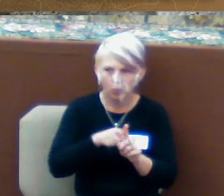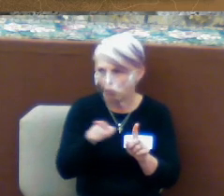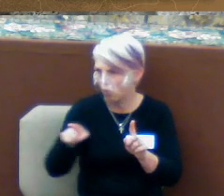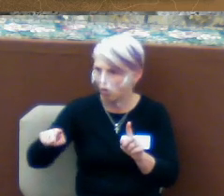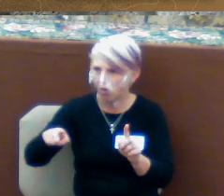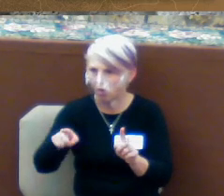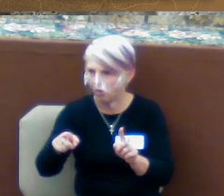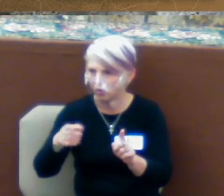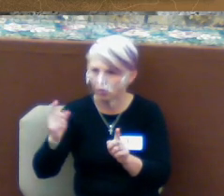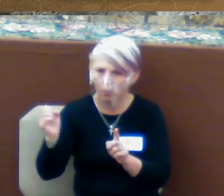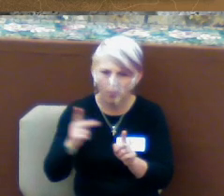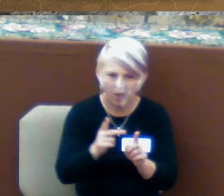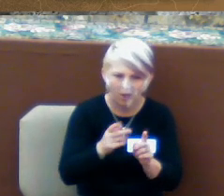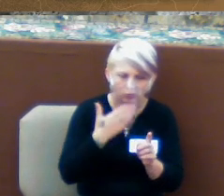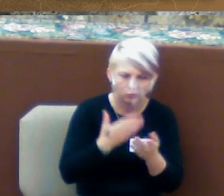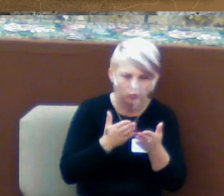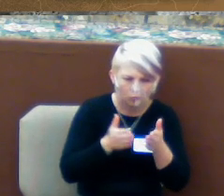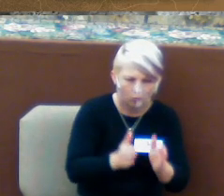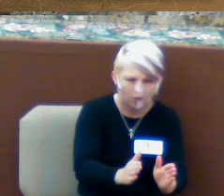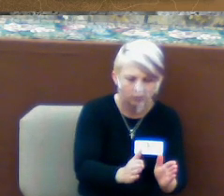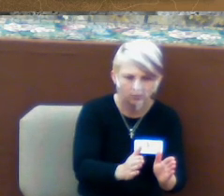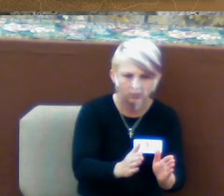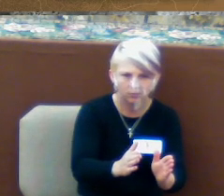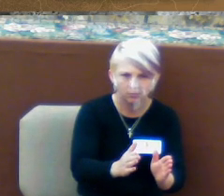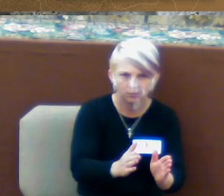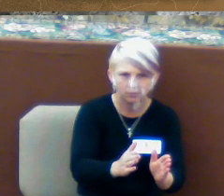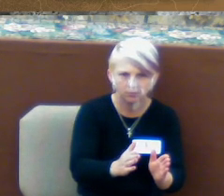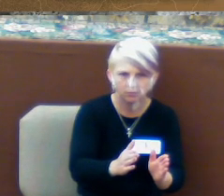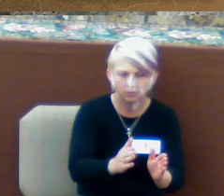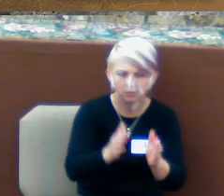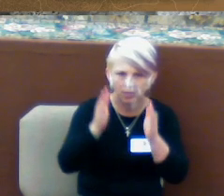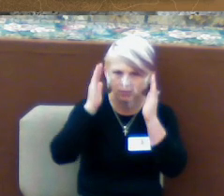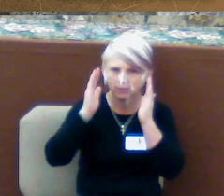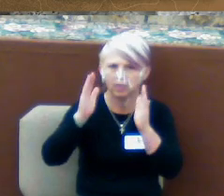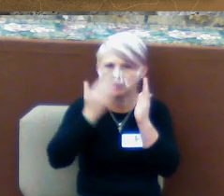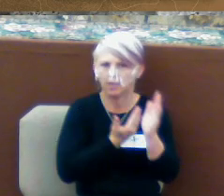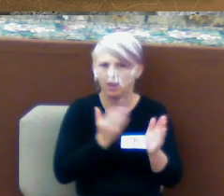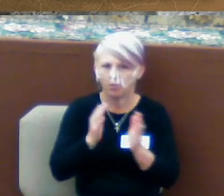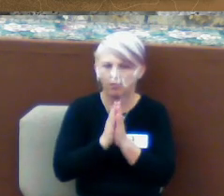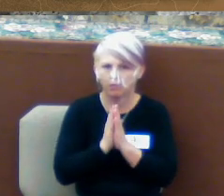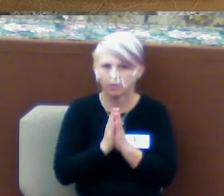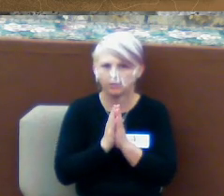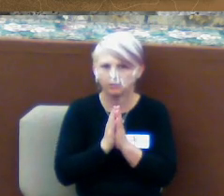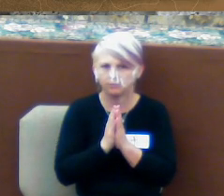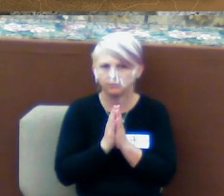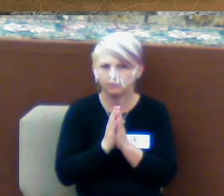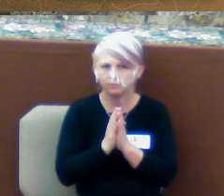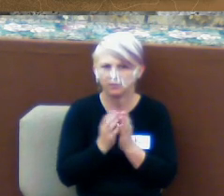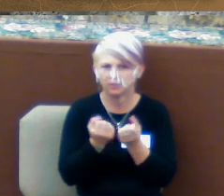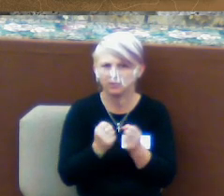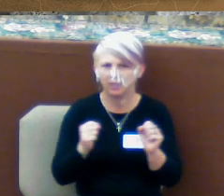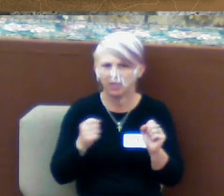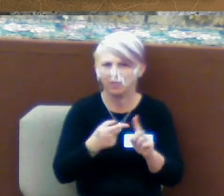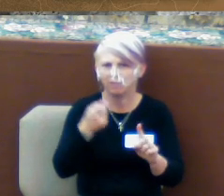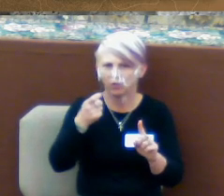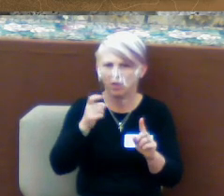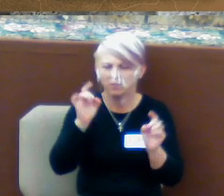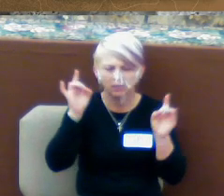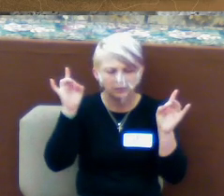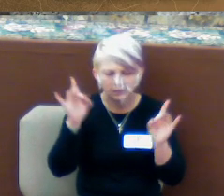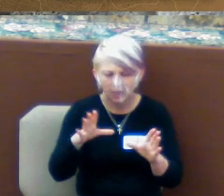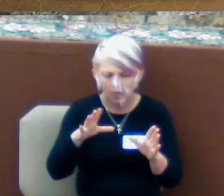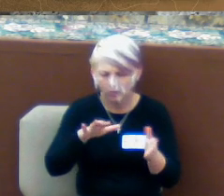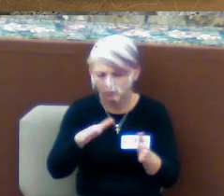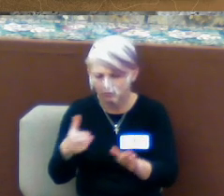ways, and return them to you. Lord, attend to our prayer. Deliver us from the terror of